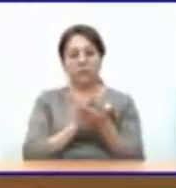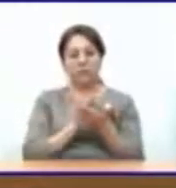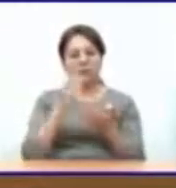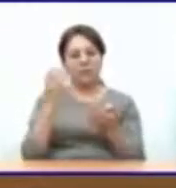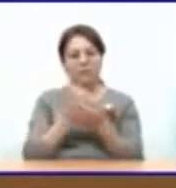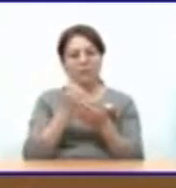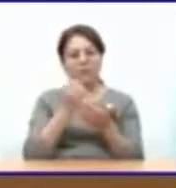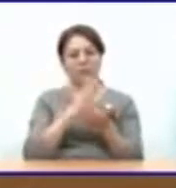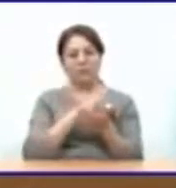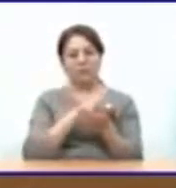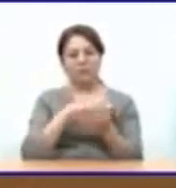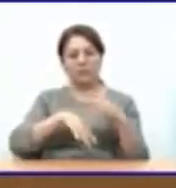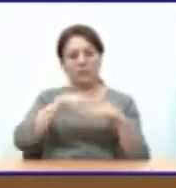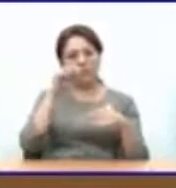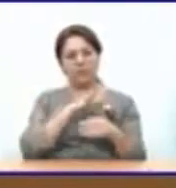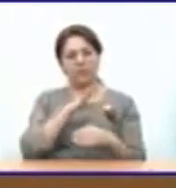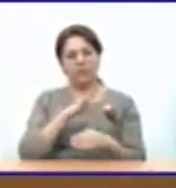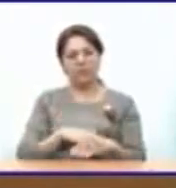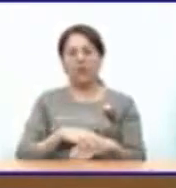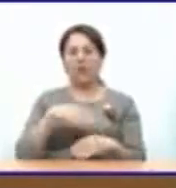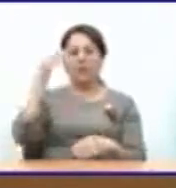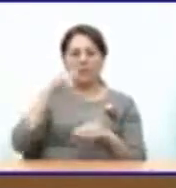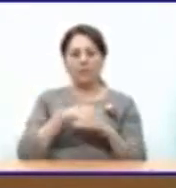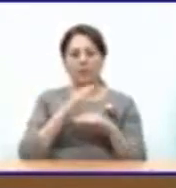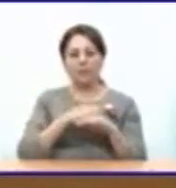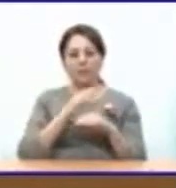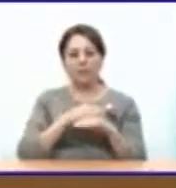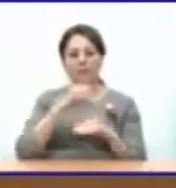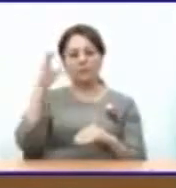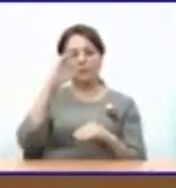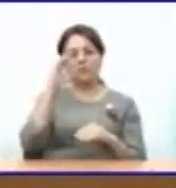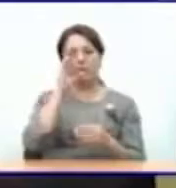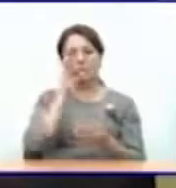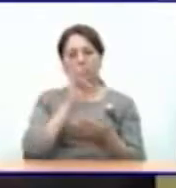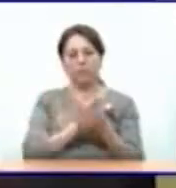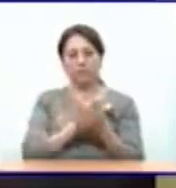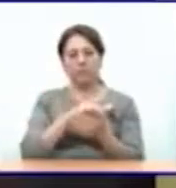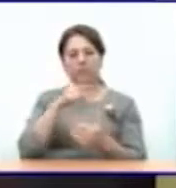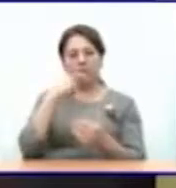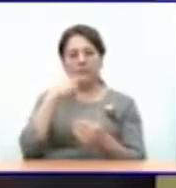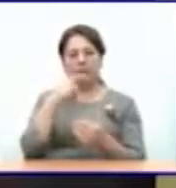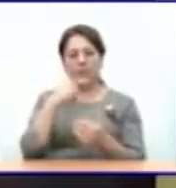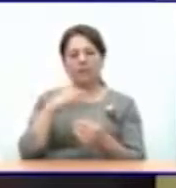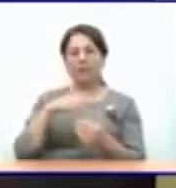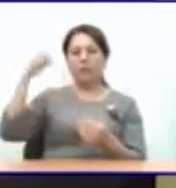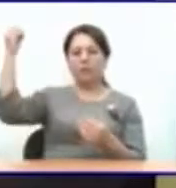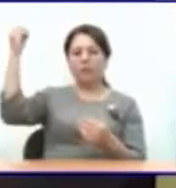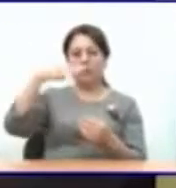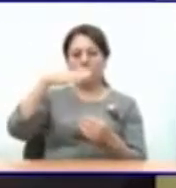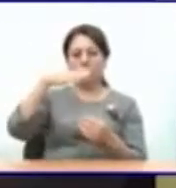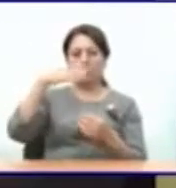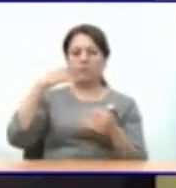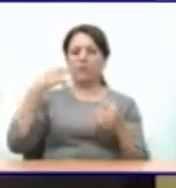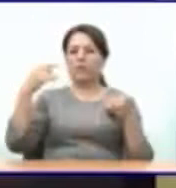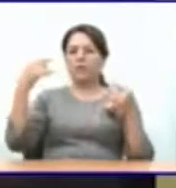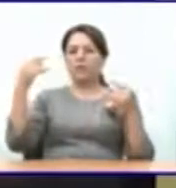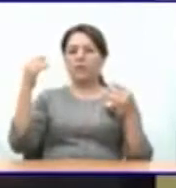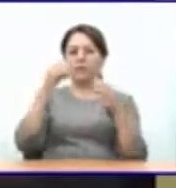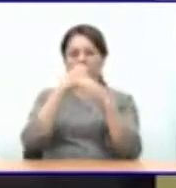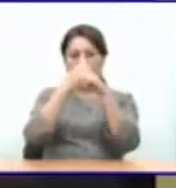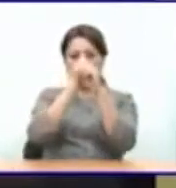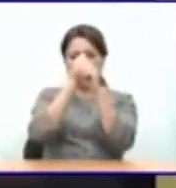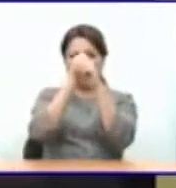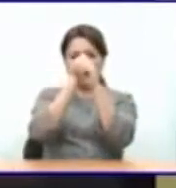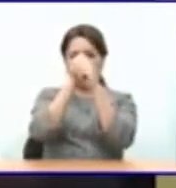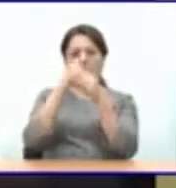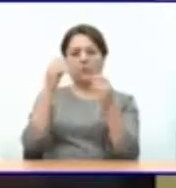tanladingiz? Barakalla. C javob variantida aytilgan quyoshga teleskop orqali qarash